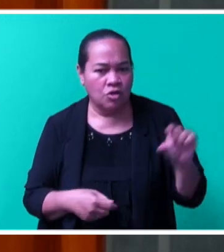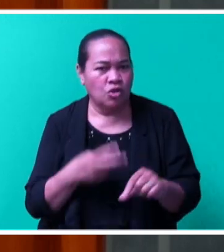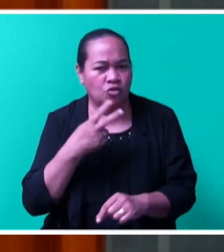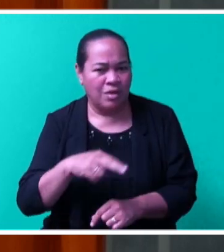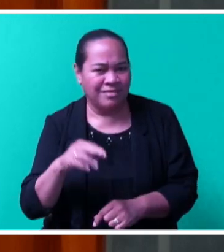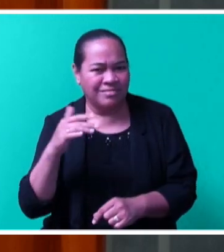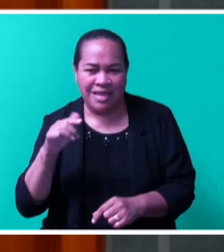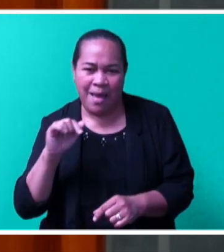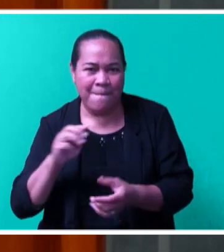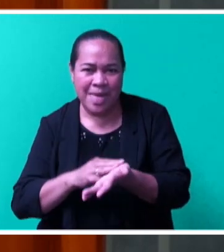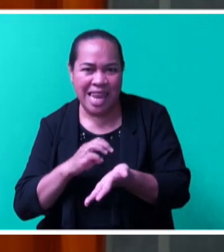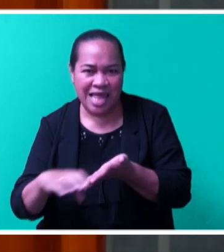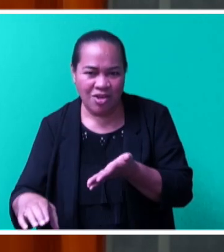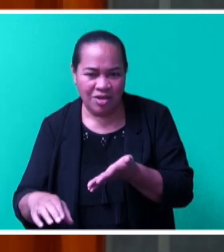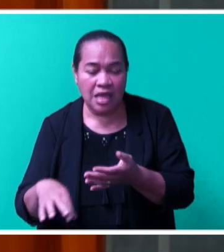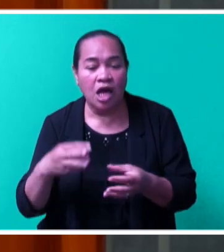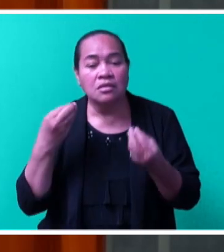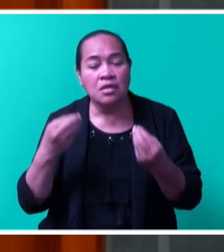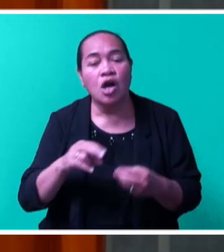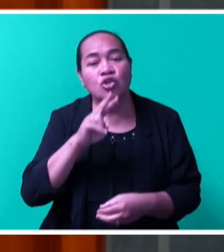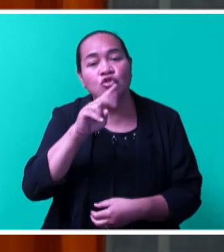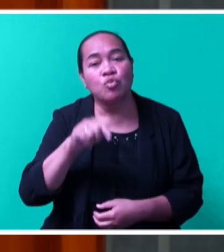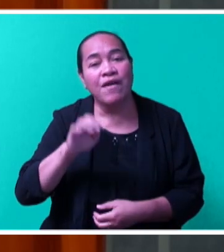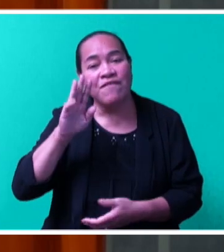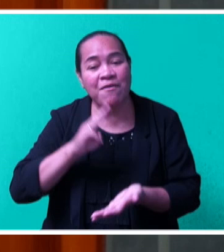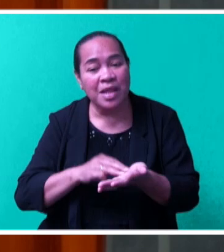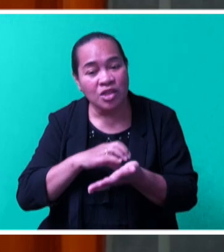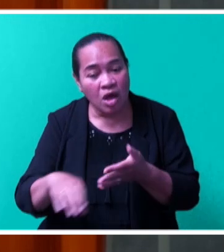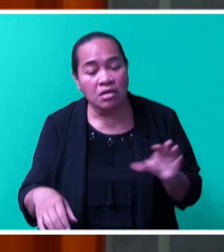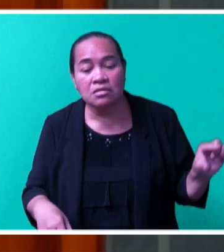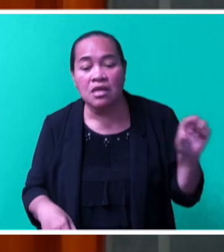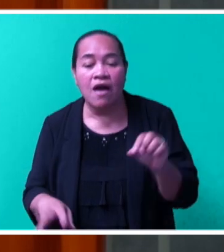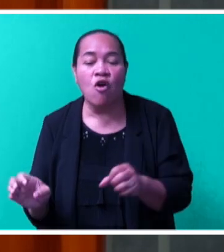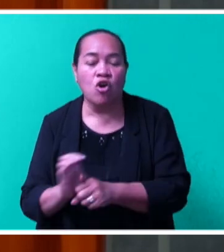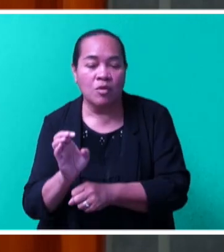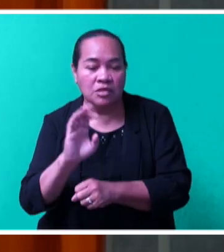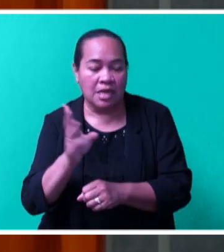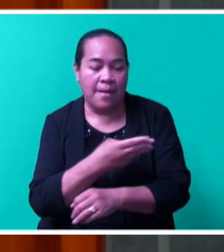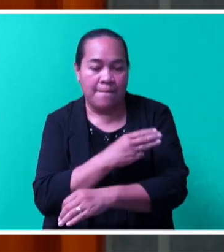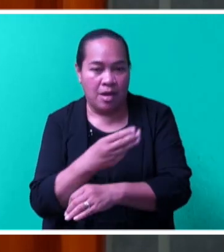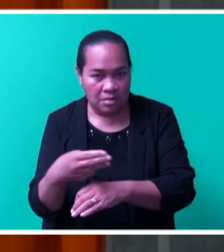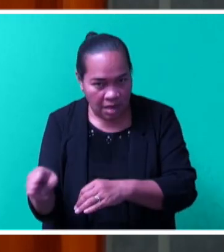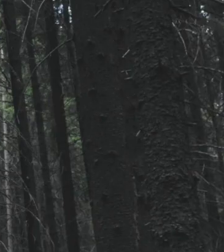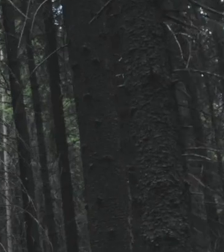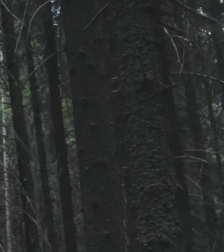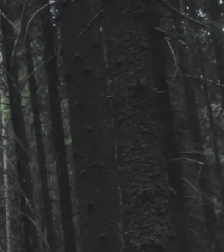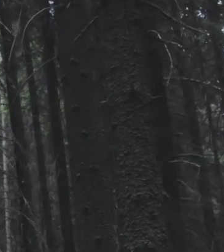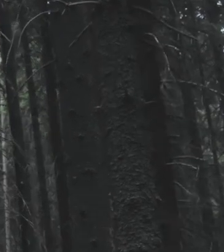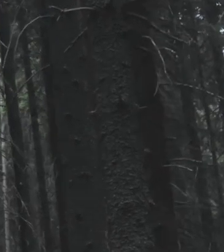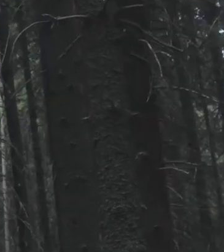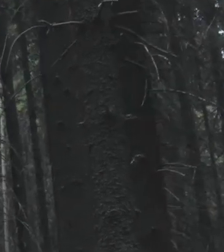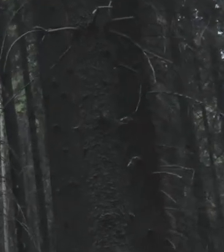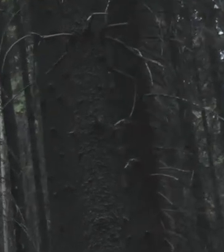this budget. A total of 2.5 million has been allocated for the Commercial Maritime Pine Subsidy Program, and this